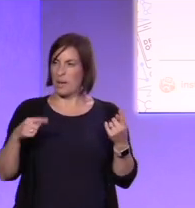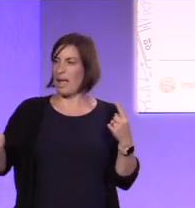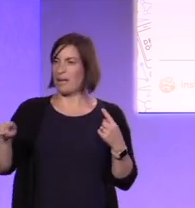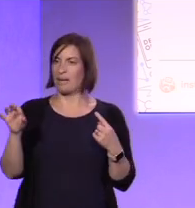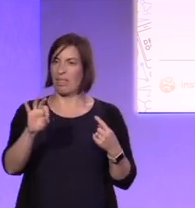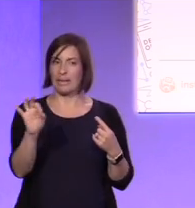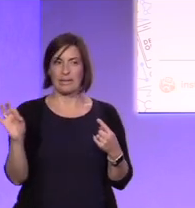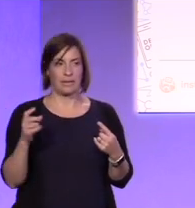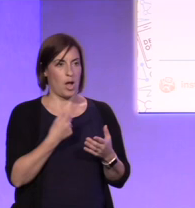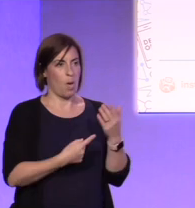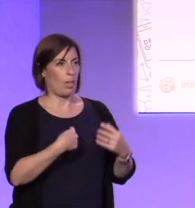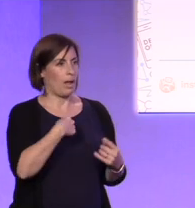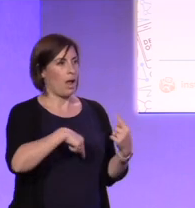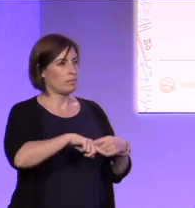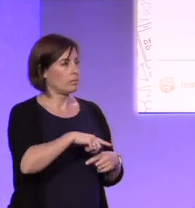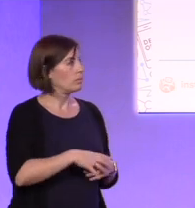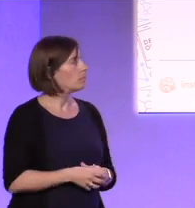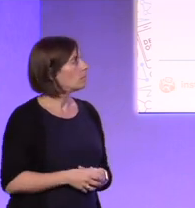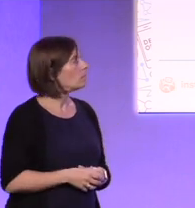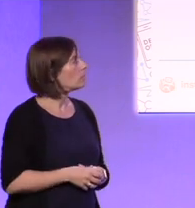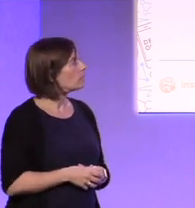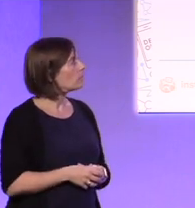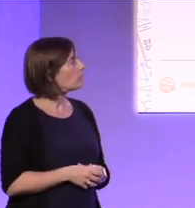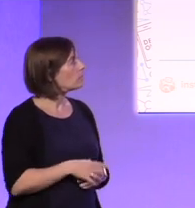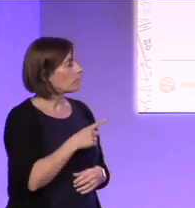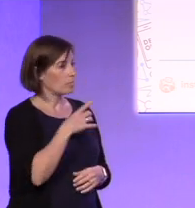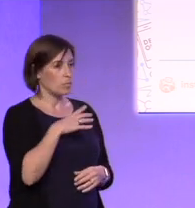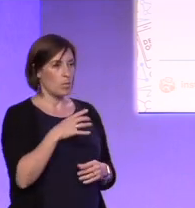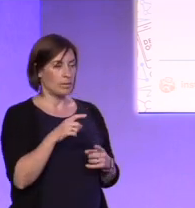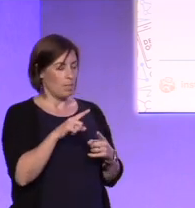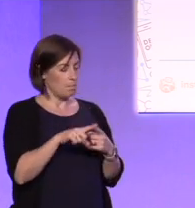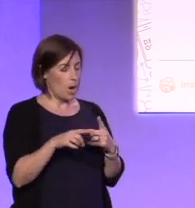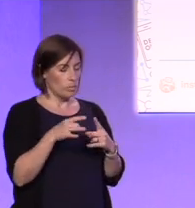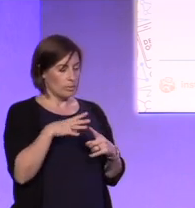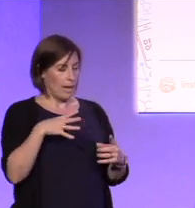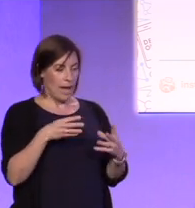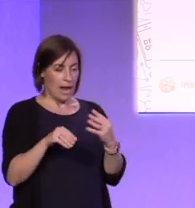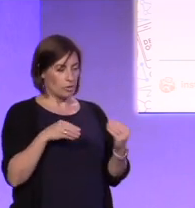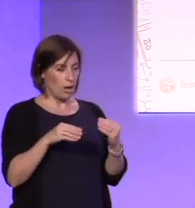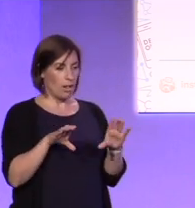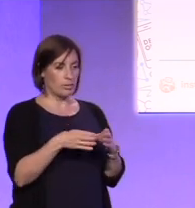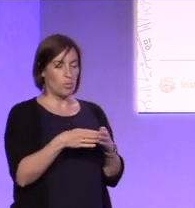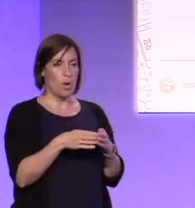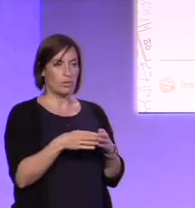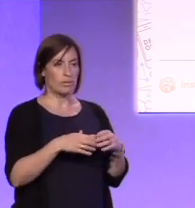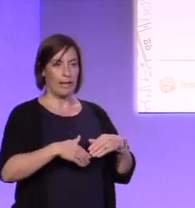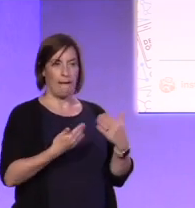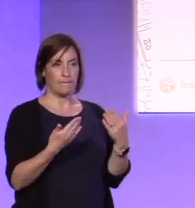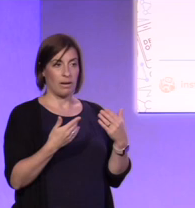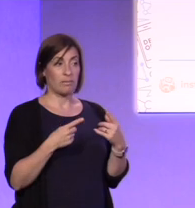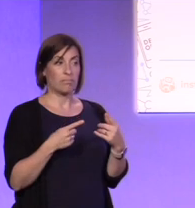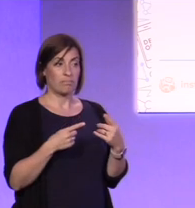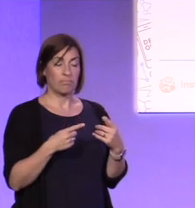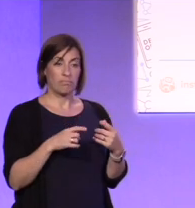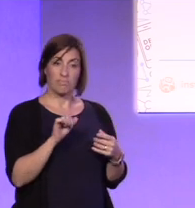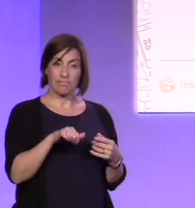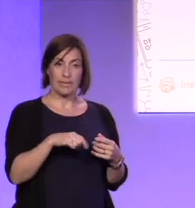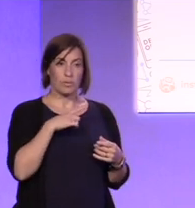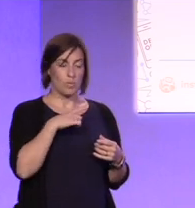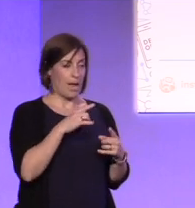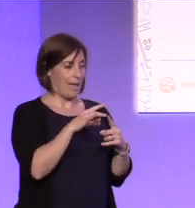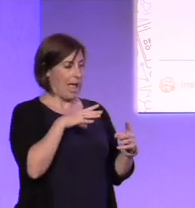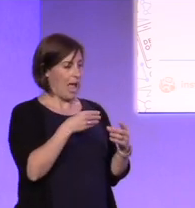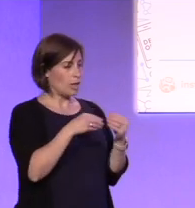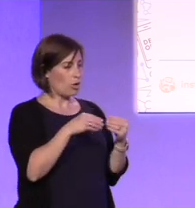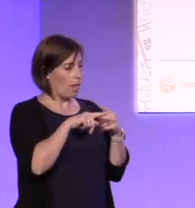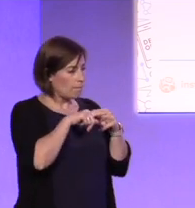We said that we wanted to be the most agile squad ever. And we were, because we defined our own version of agile. But we have a hunger to